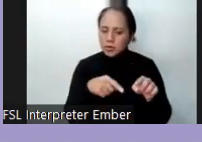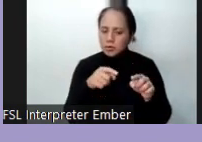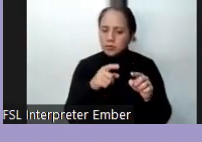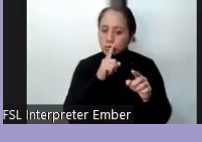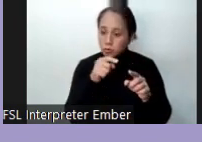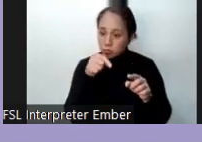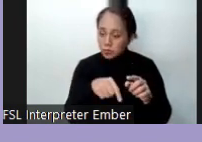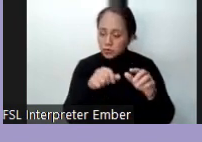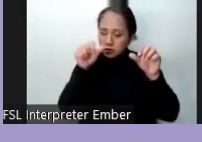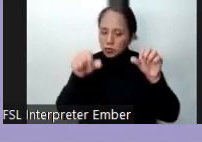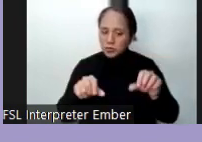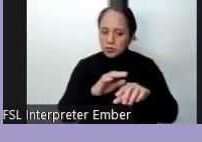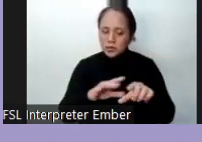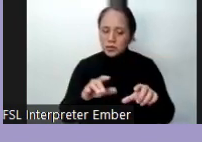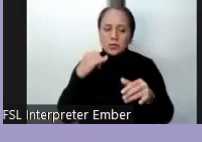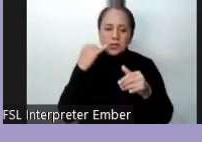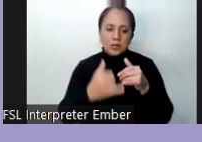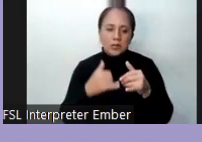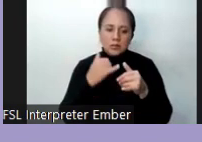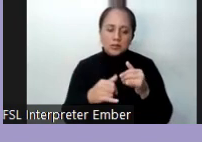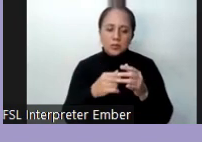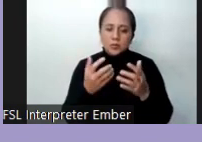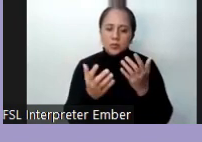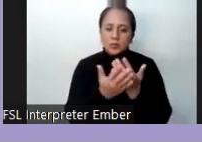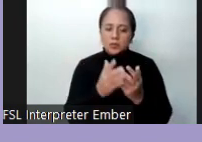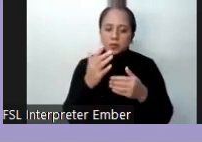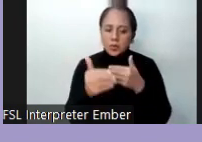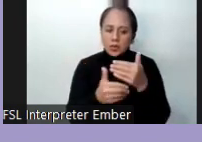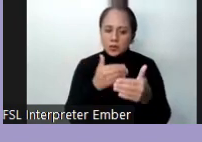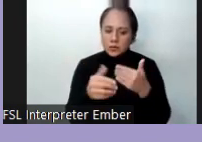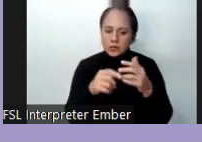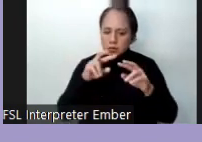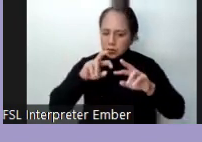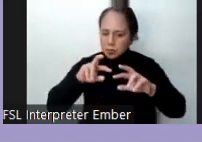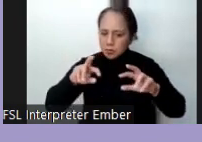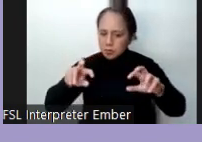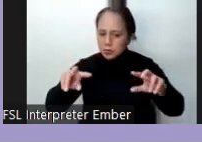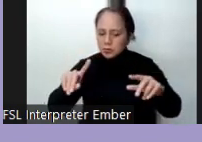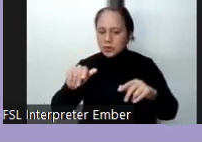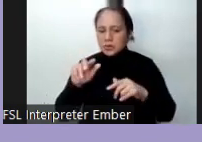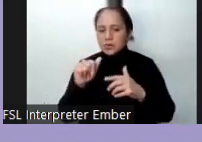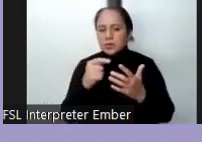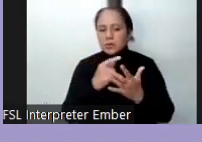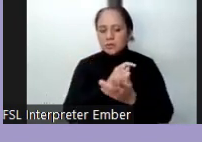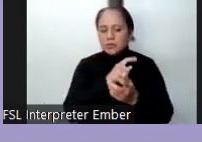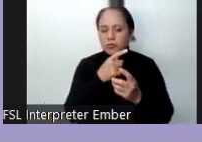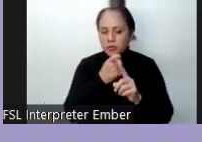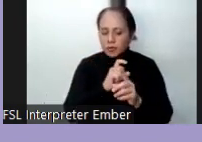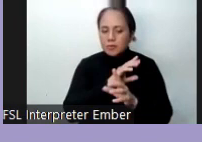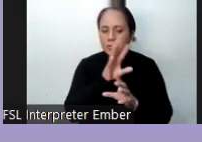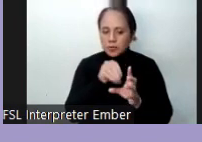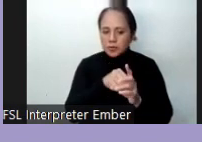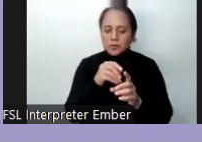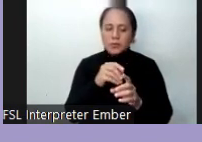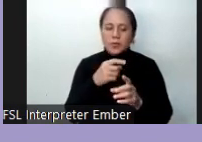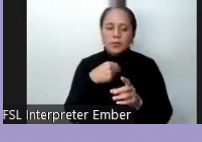online. And the third and the last one, we consolidated, processed, and analyzed the data collected from the participants of our